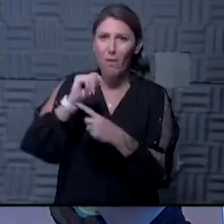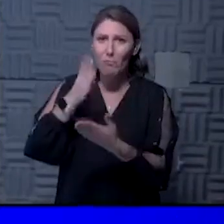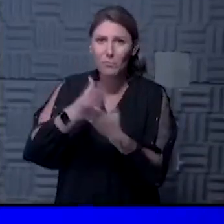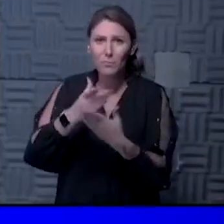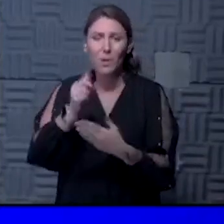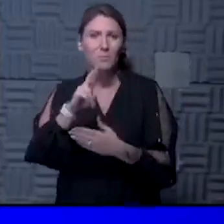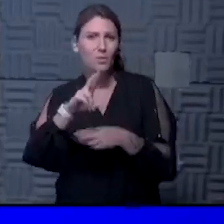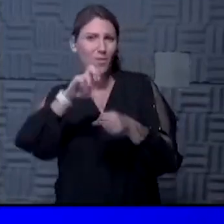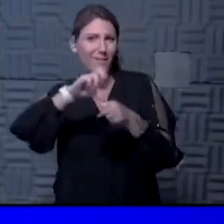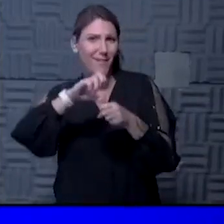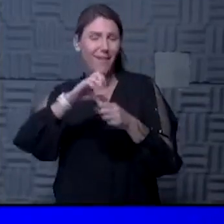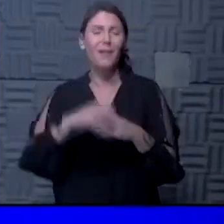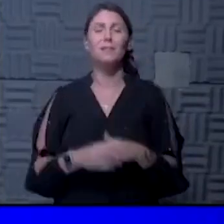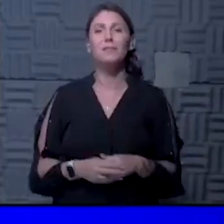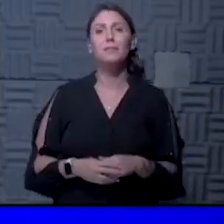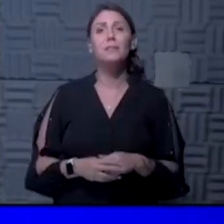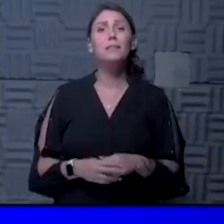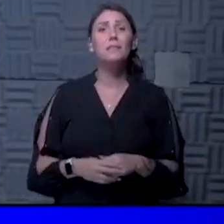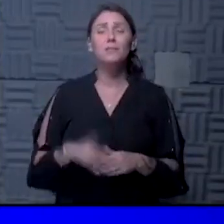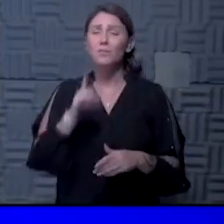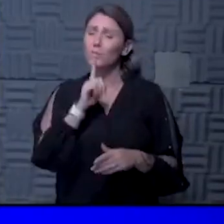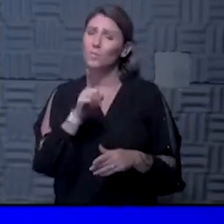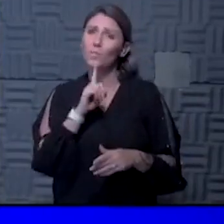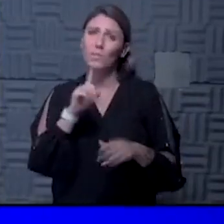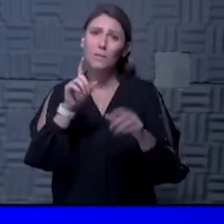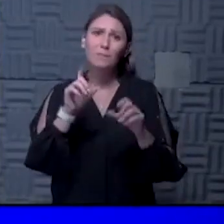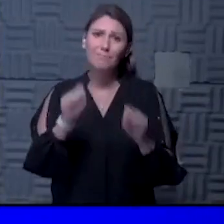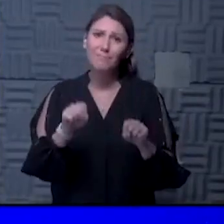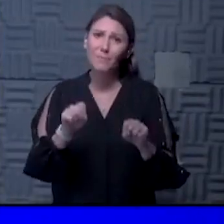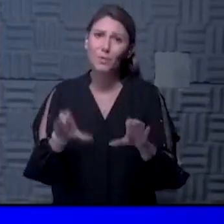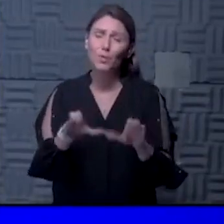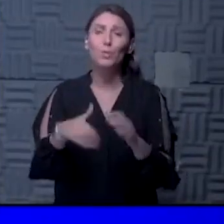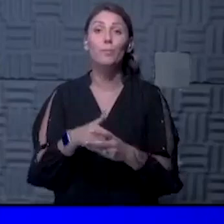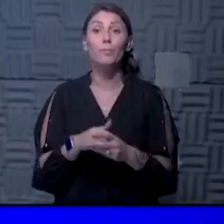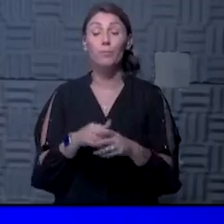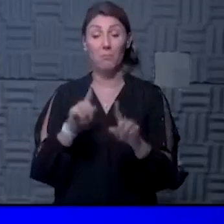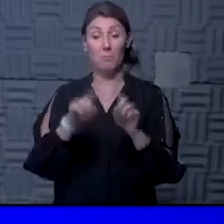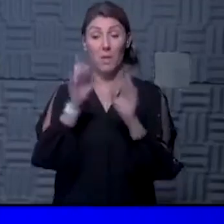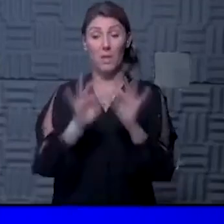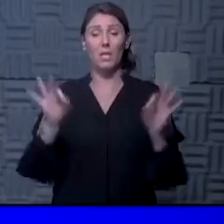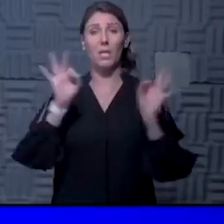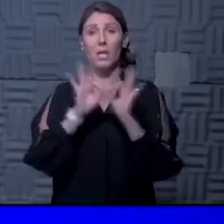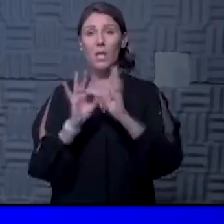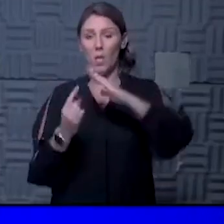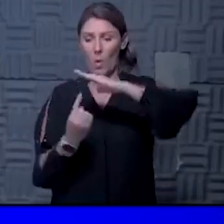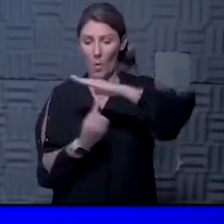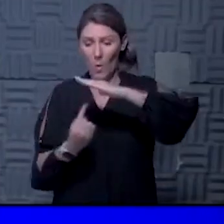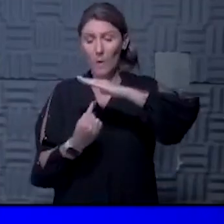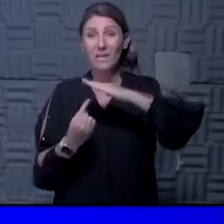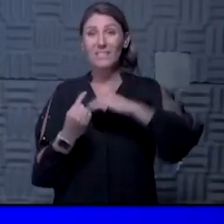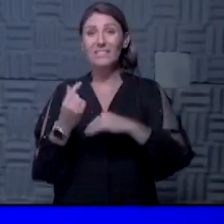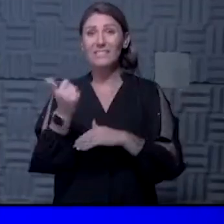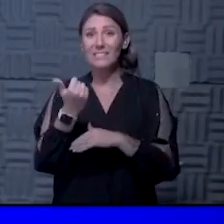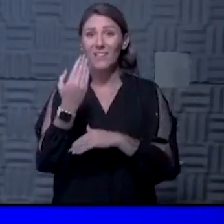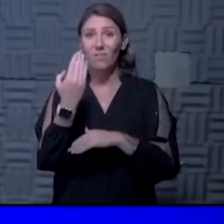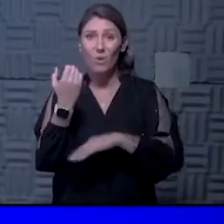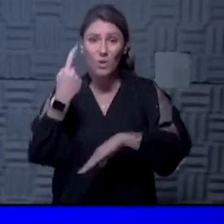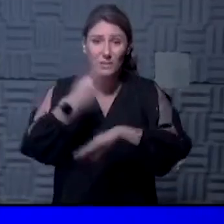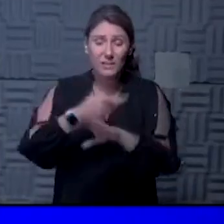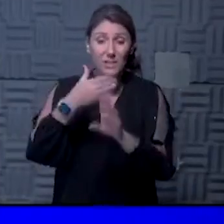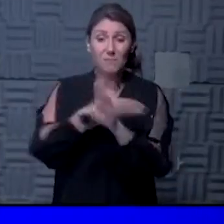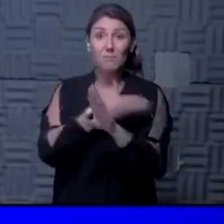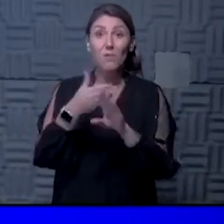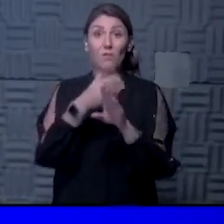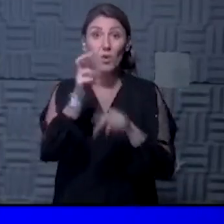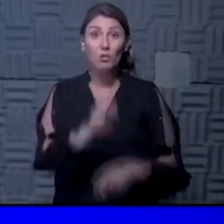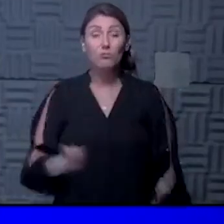stations. It's certainly feasible. I think the important thing to know is certainly quarantining 10 or 14 days before you make your